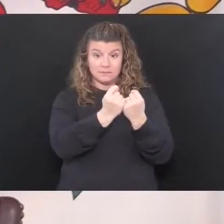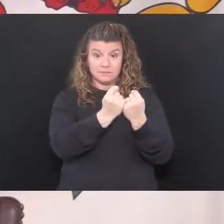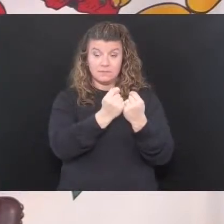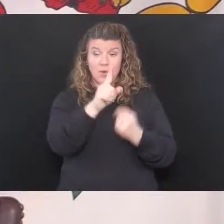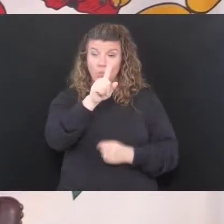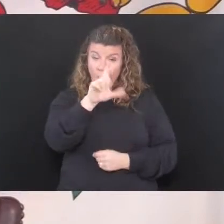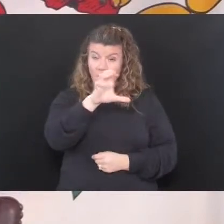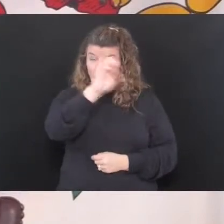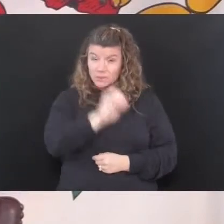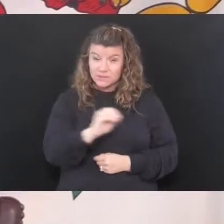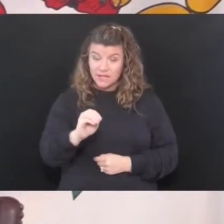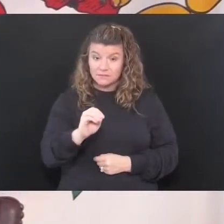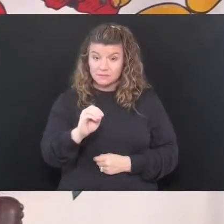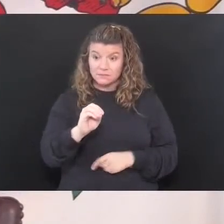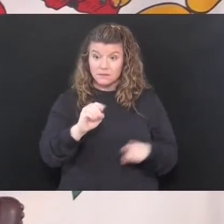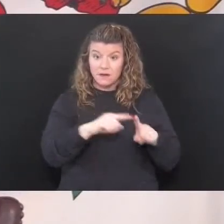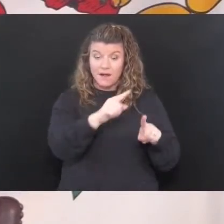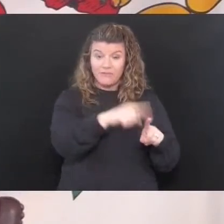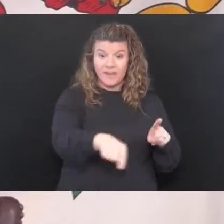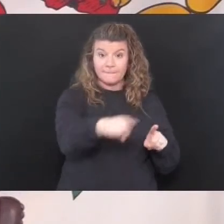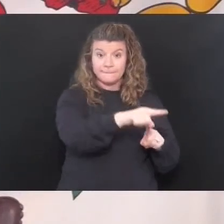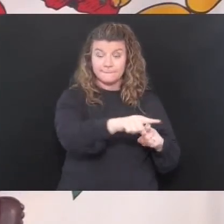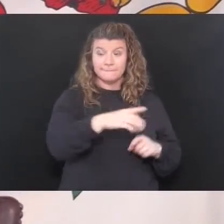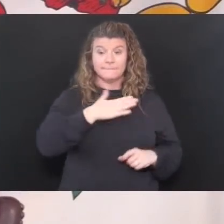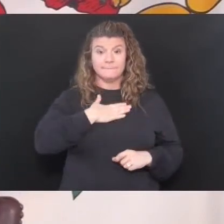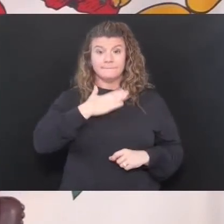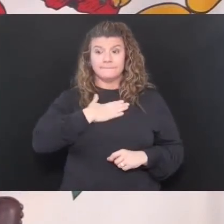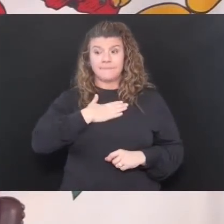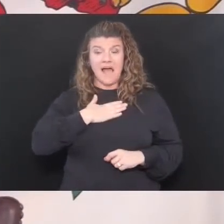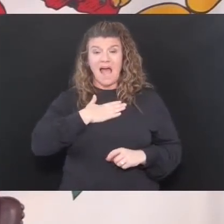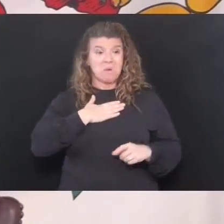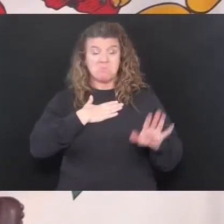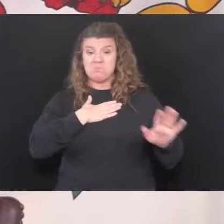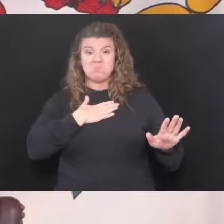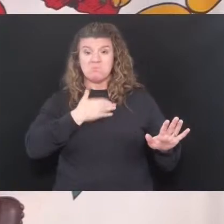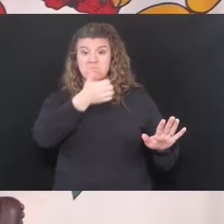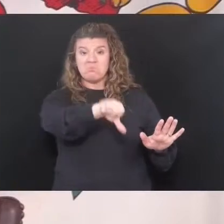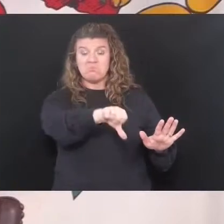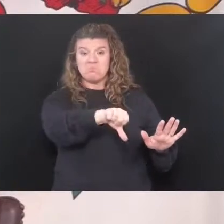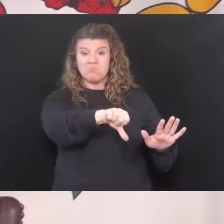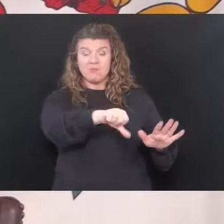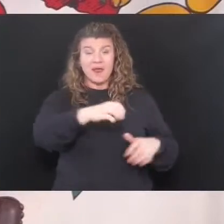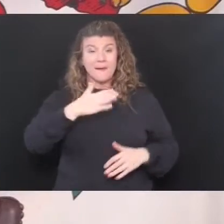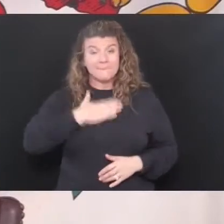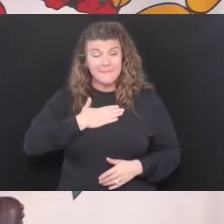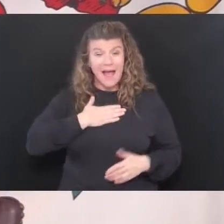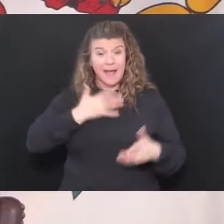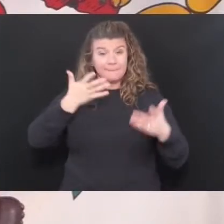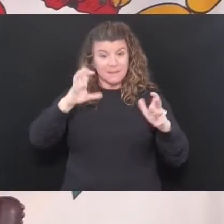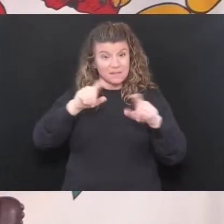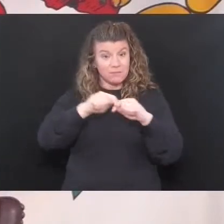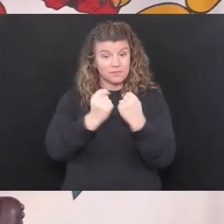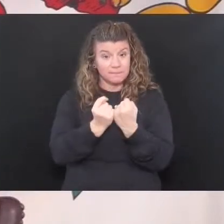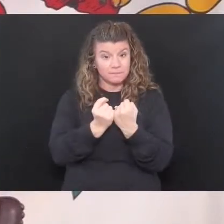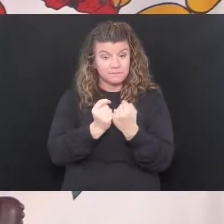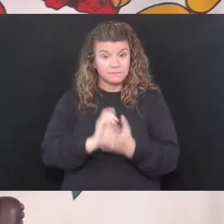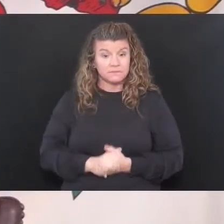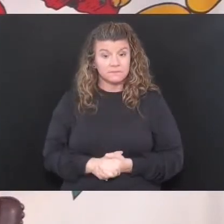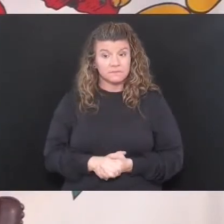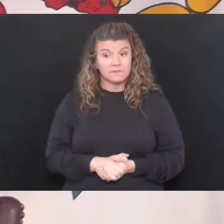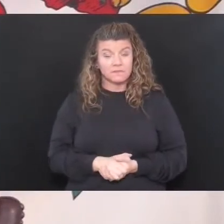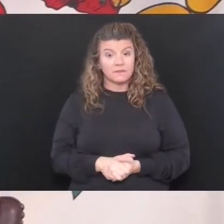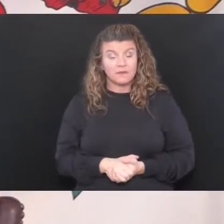100% of them, you know, in my absence, turned it down. My basketball team. You